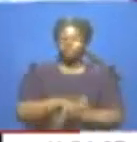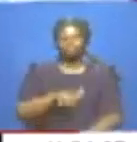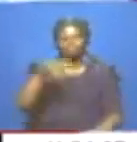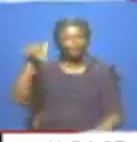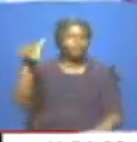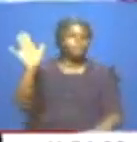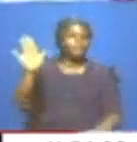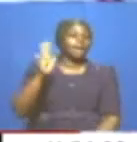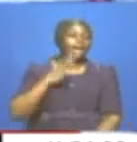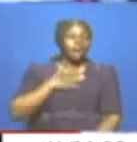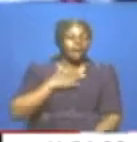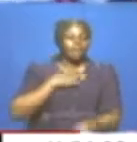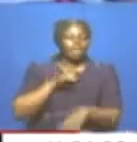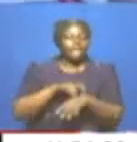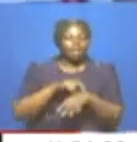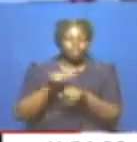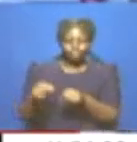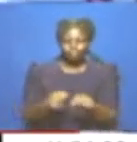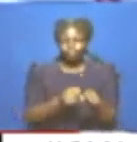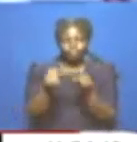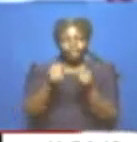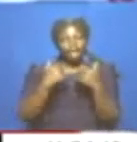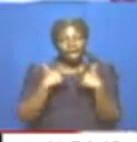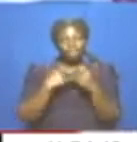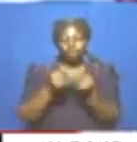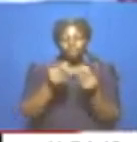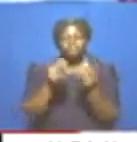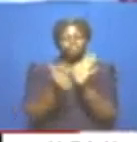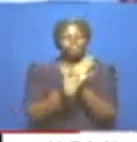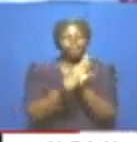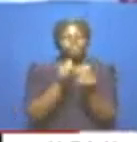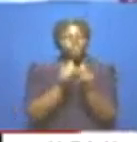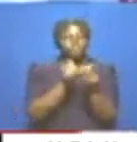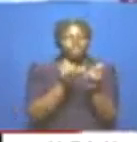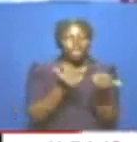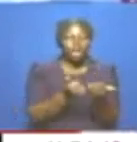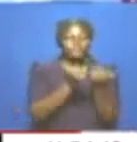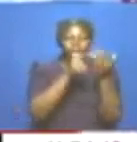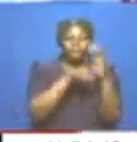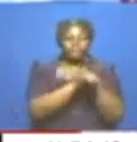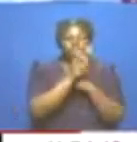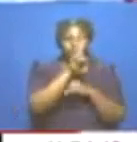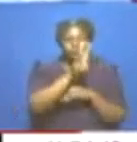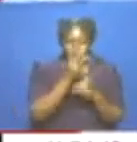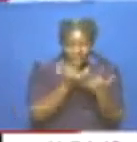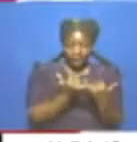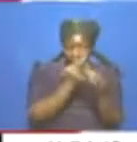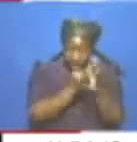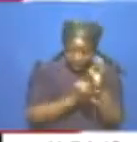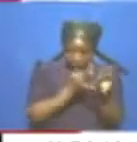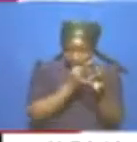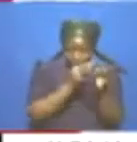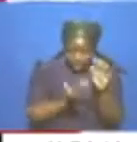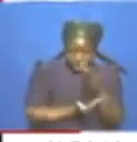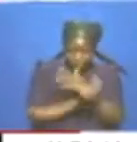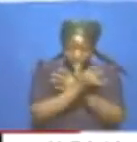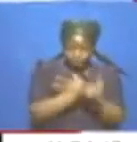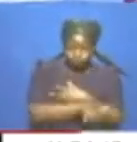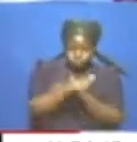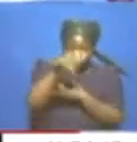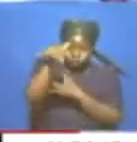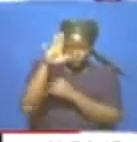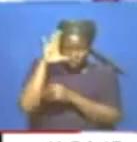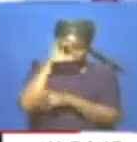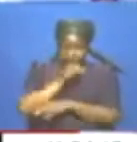was strategically to address the problem that exists in Wajir currently, where if the morning aircraft, if you miss it, then it's up to the following